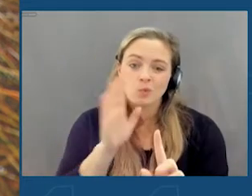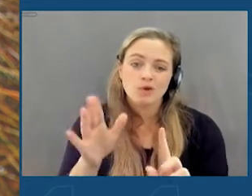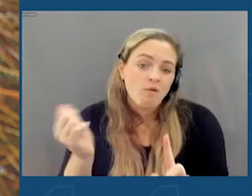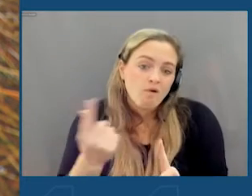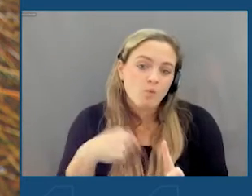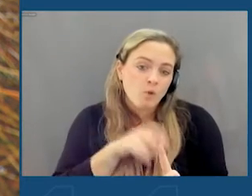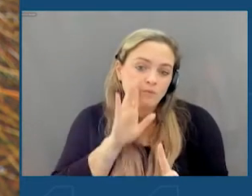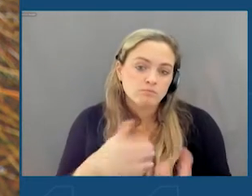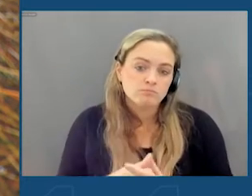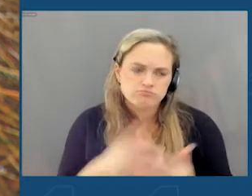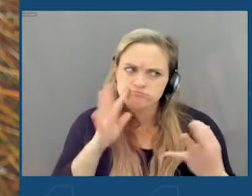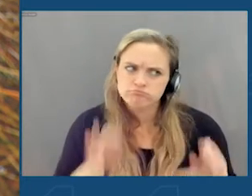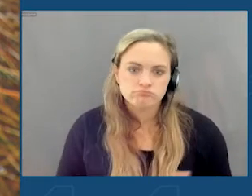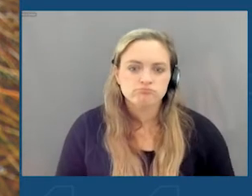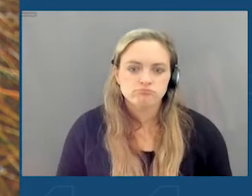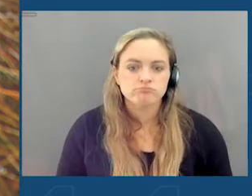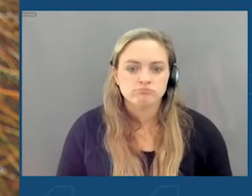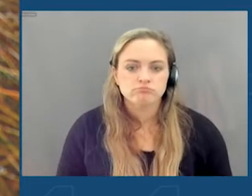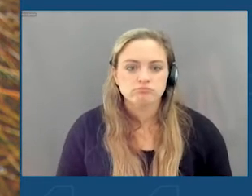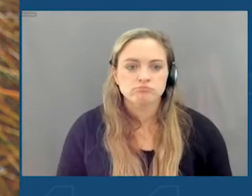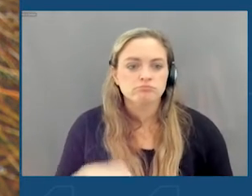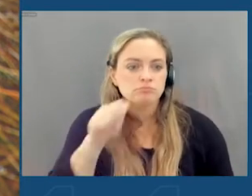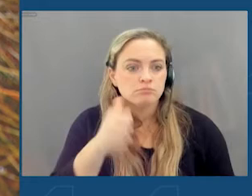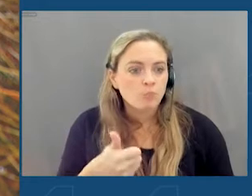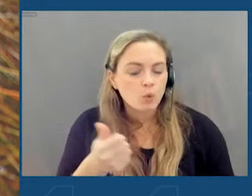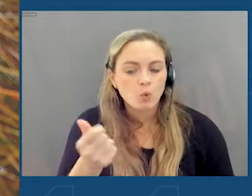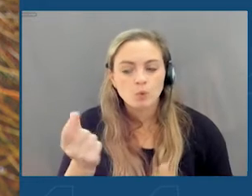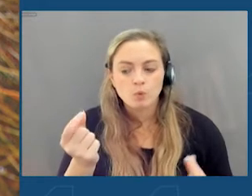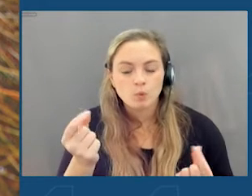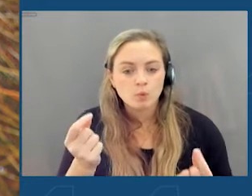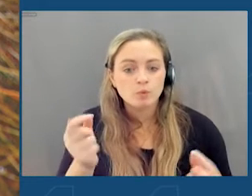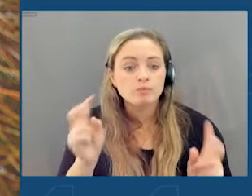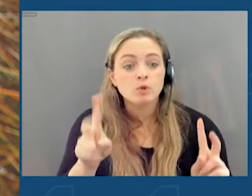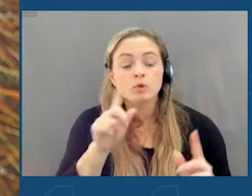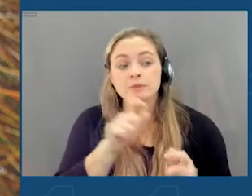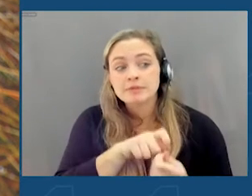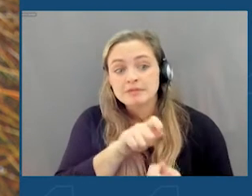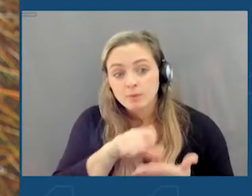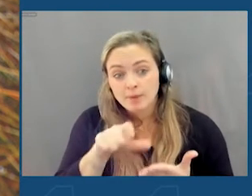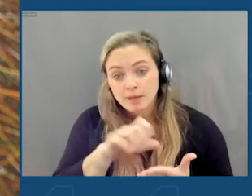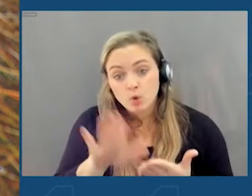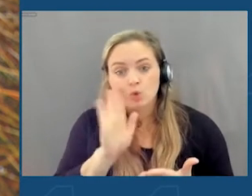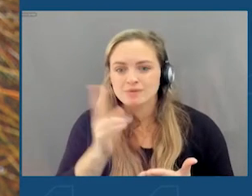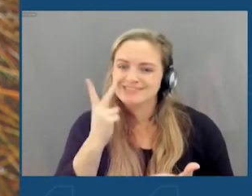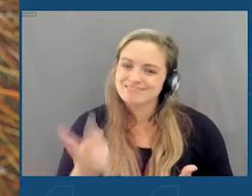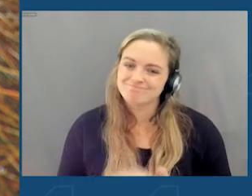I guarantee you that. Tomorrow, all you have to do is look at a certain paper and you will see it.